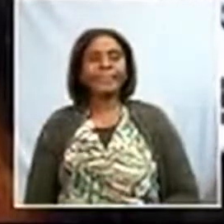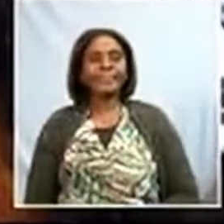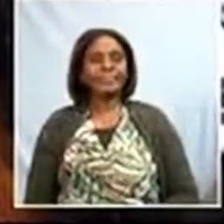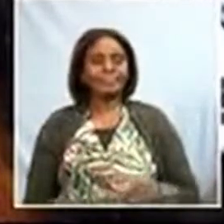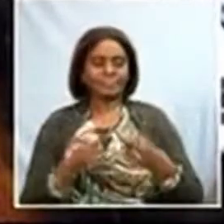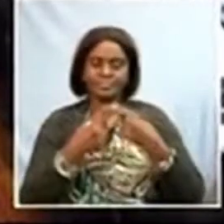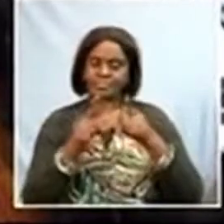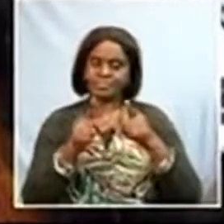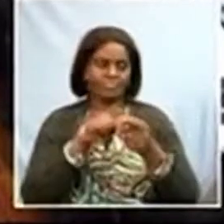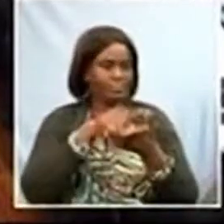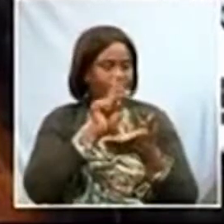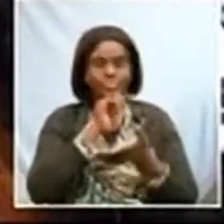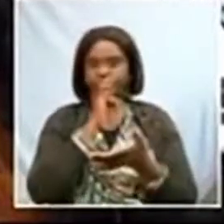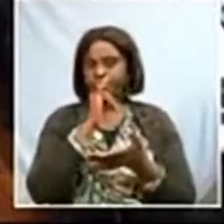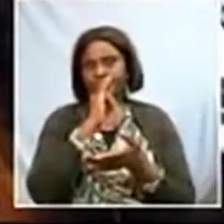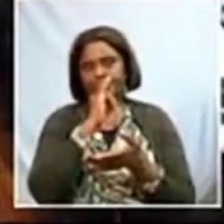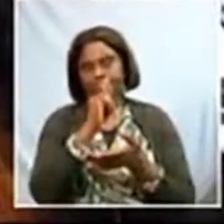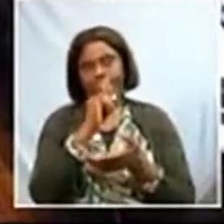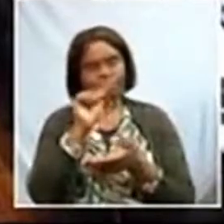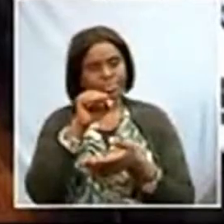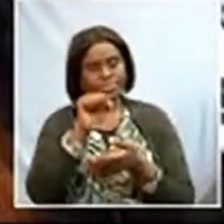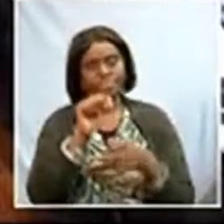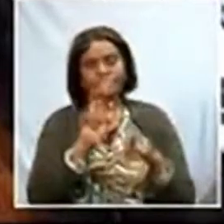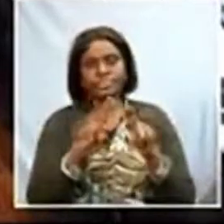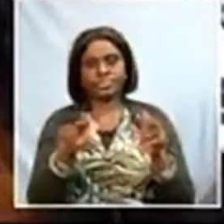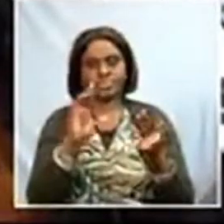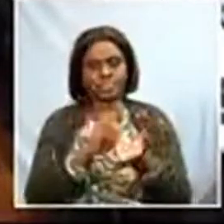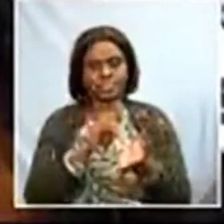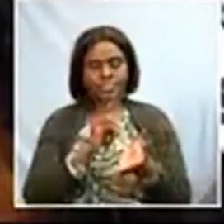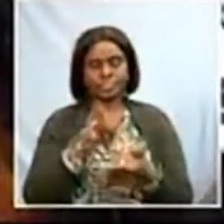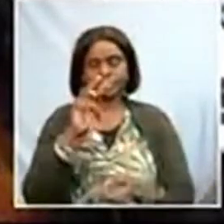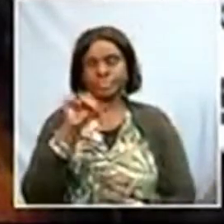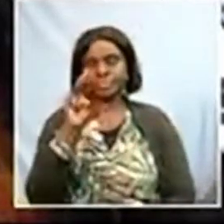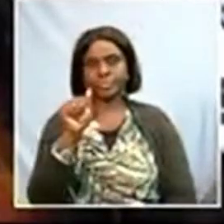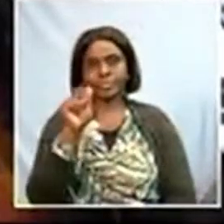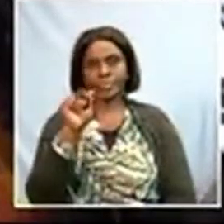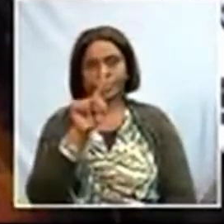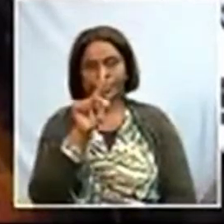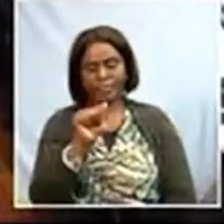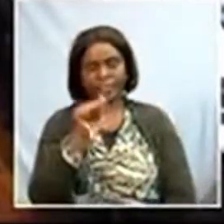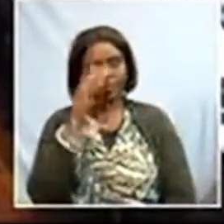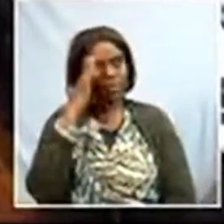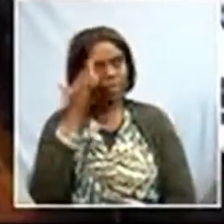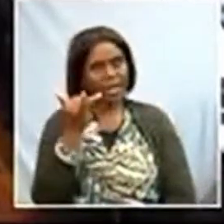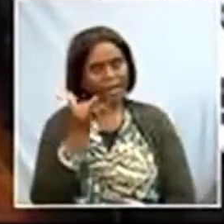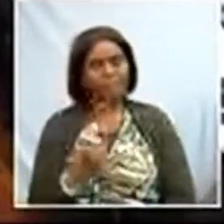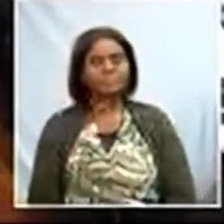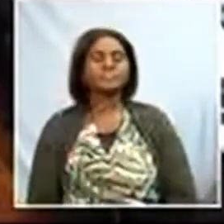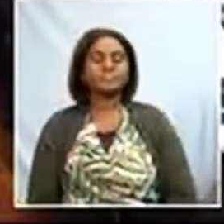hasn't been paid. Yes, Chair. Dr. Mwanza. Why?